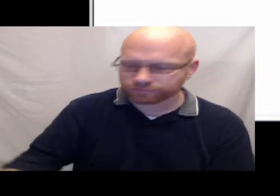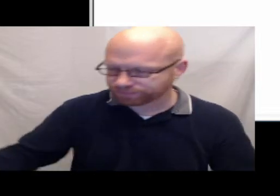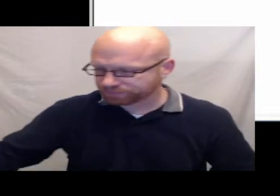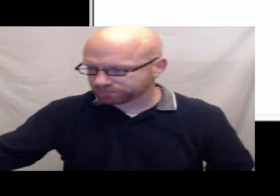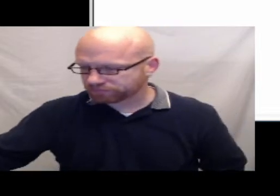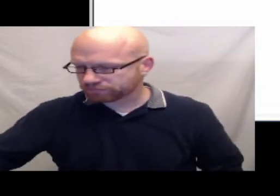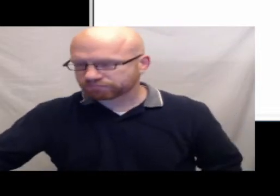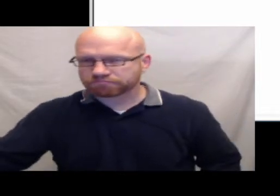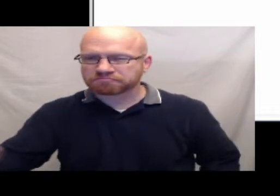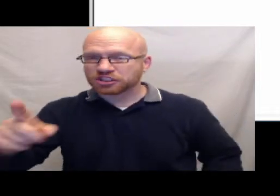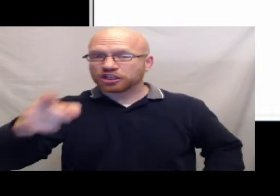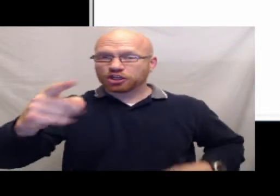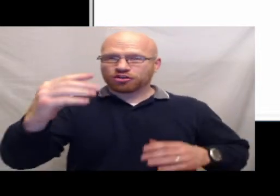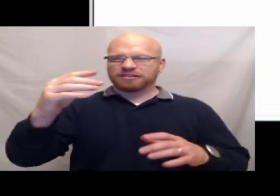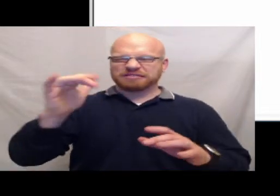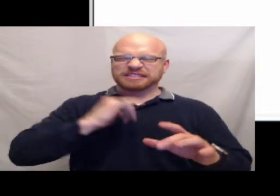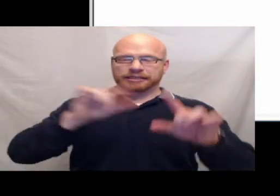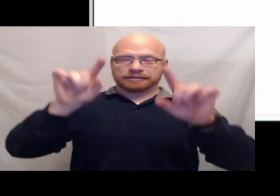Now,